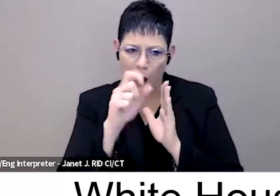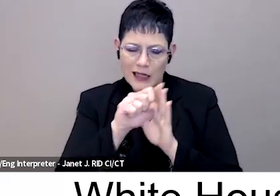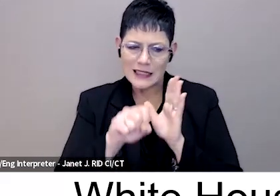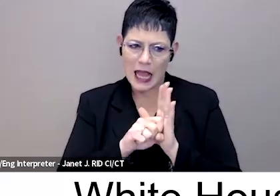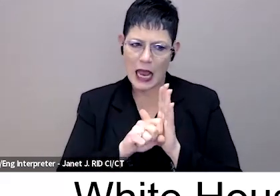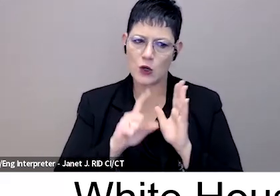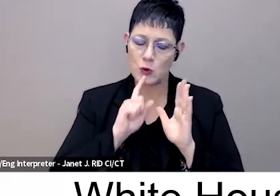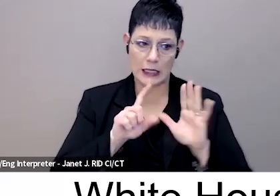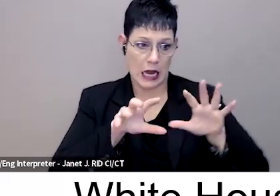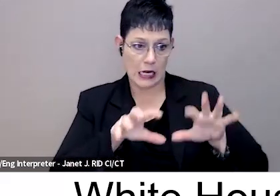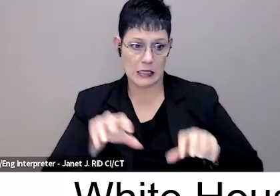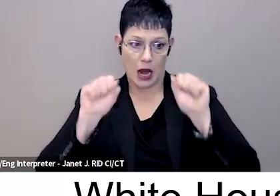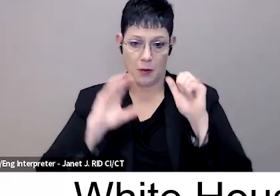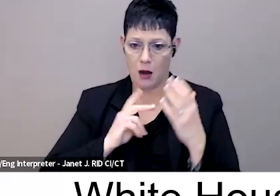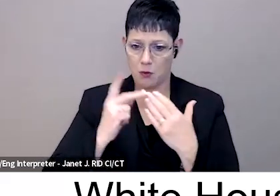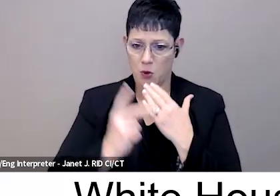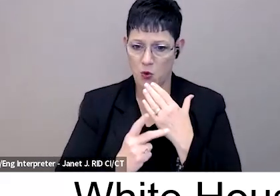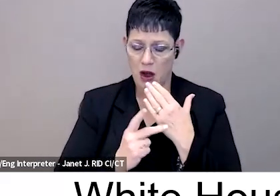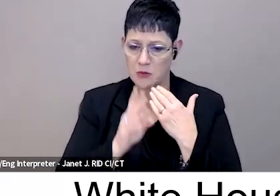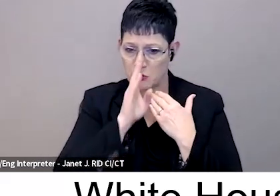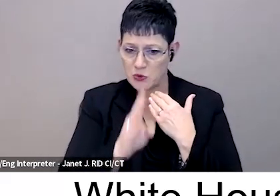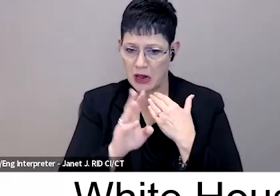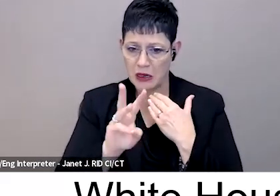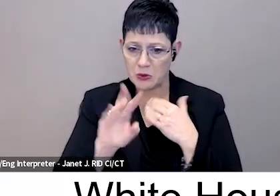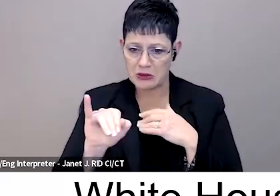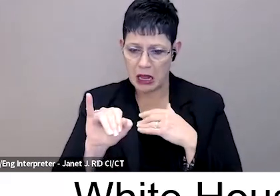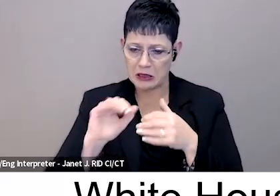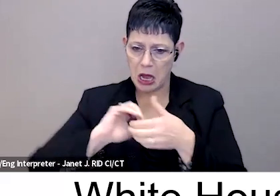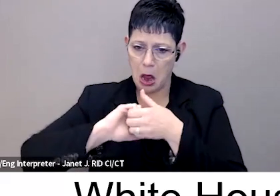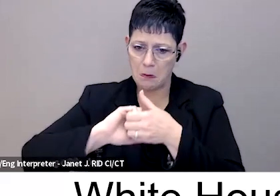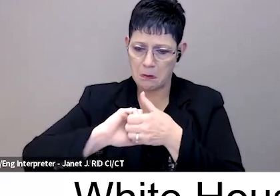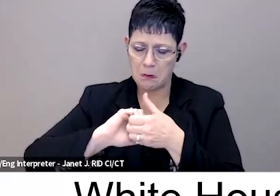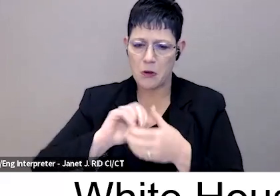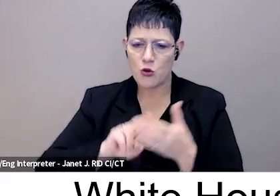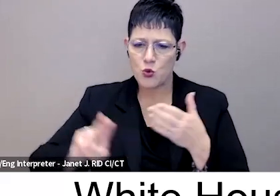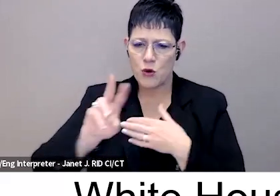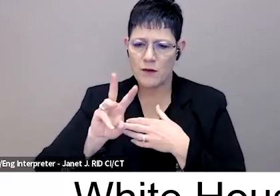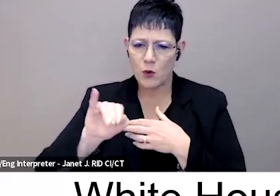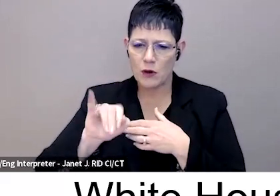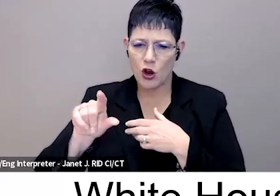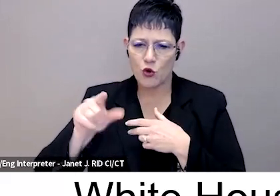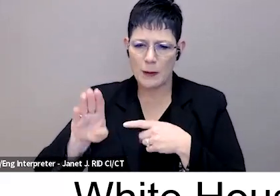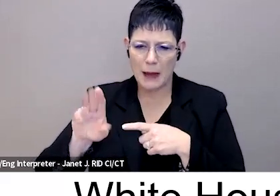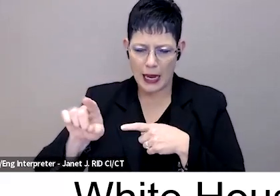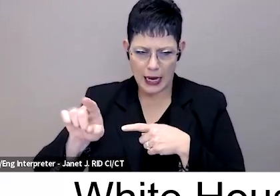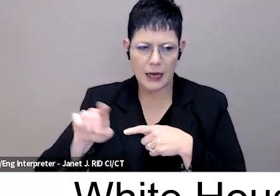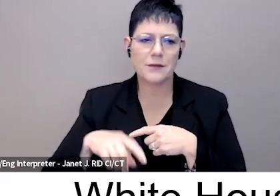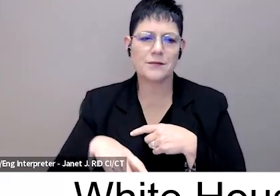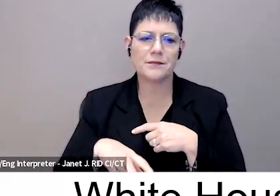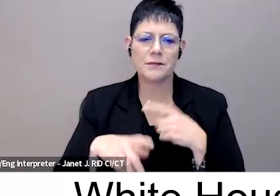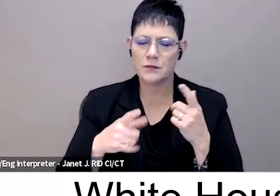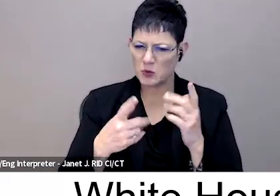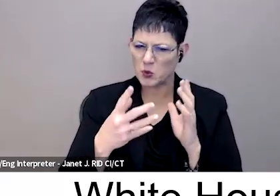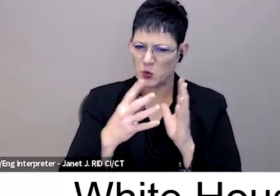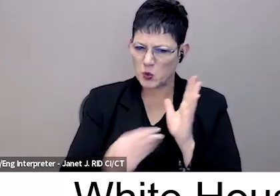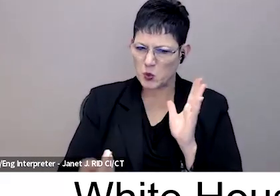really adopted the program. They're working directly with Wisconsin, with the University of Wisconsin-Green Bay to kind of replicate